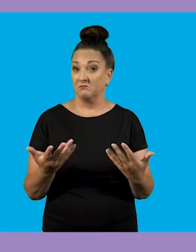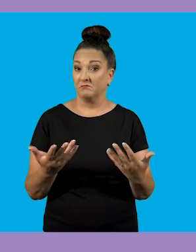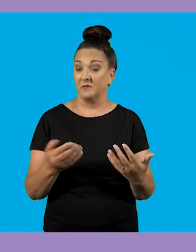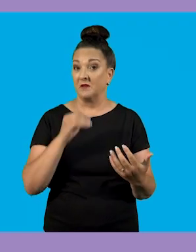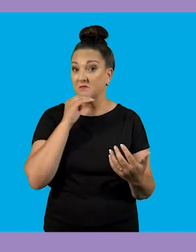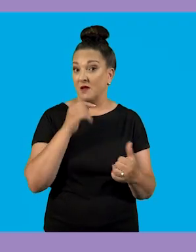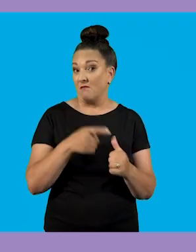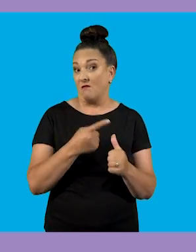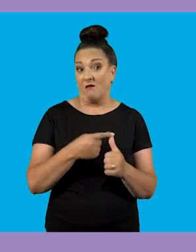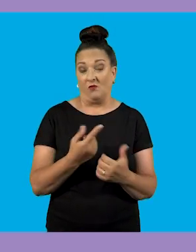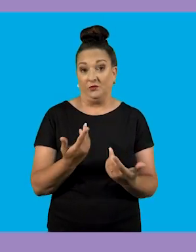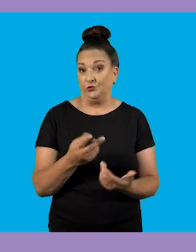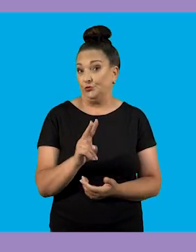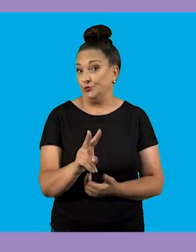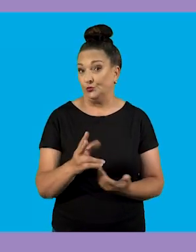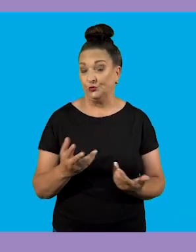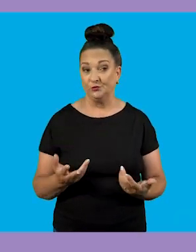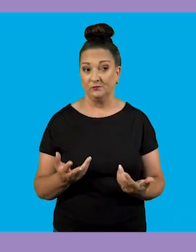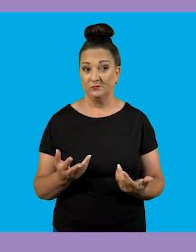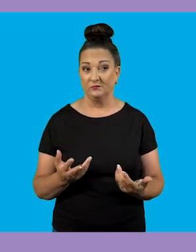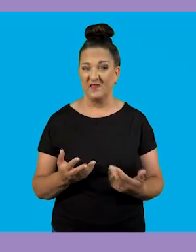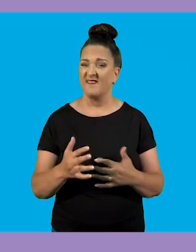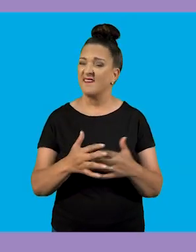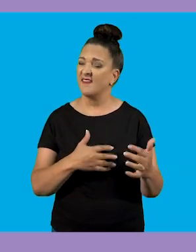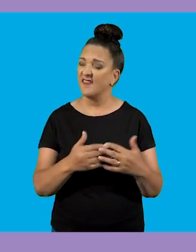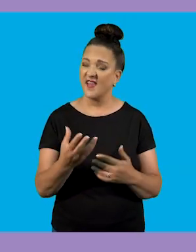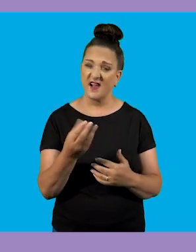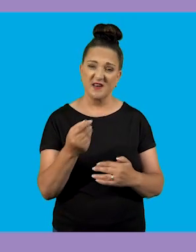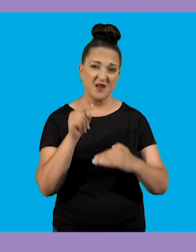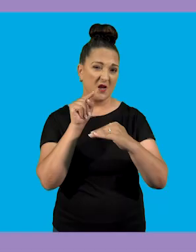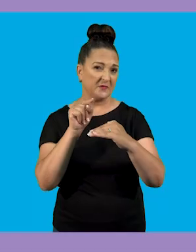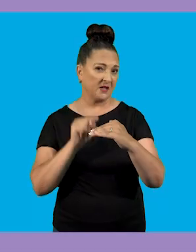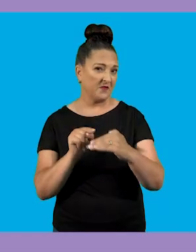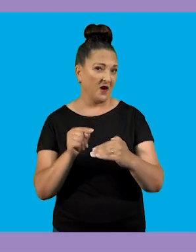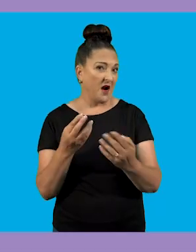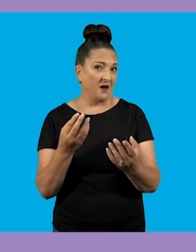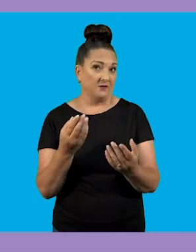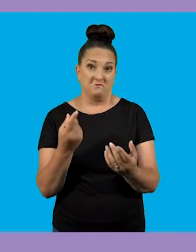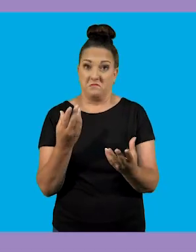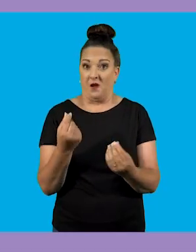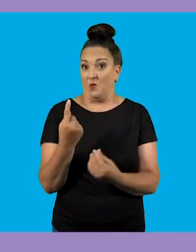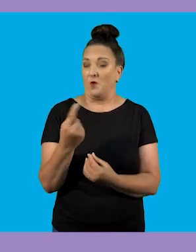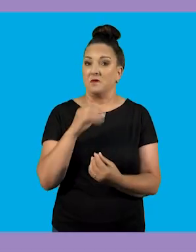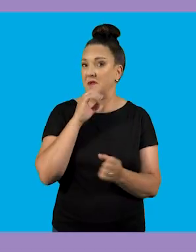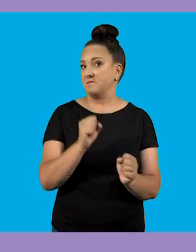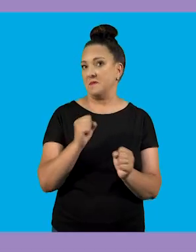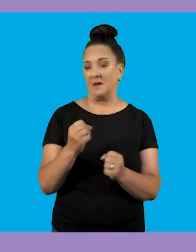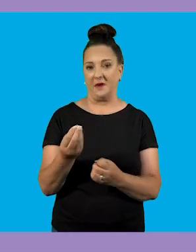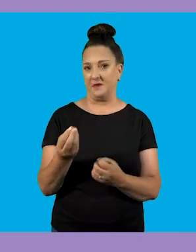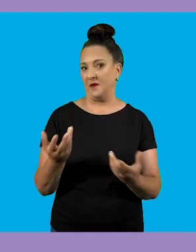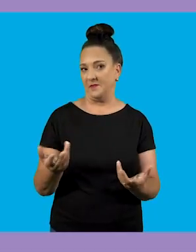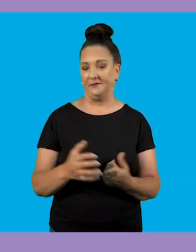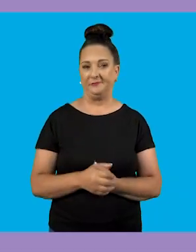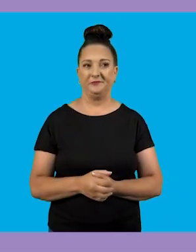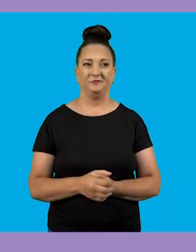equals to 2, because we know that any number divided by 1 remains that number. Let's